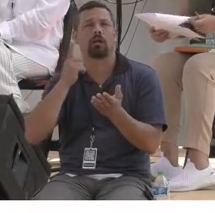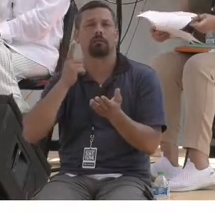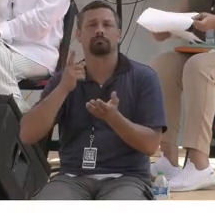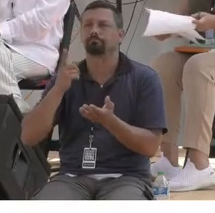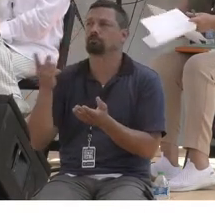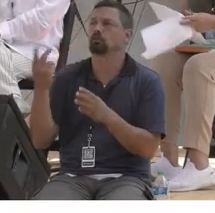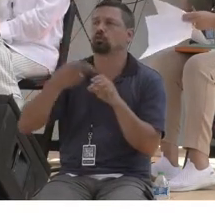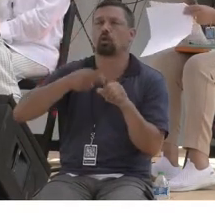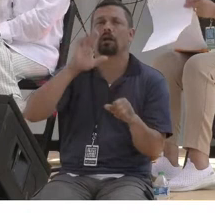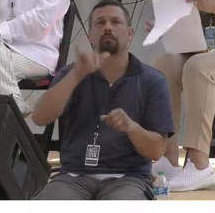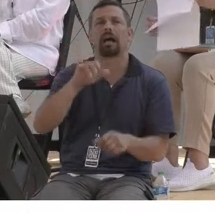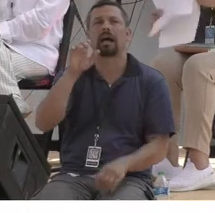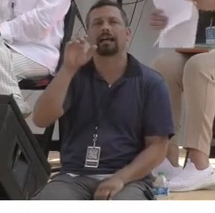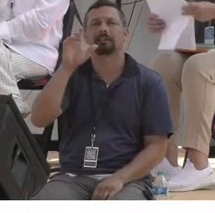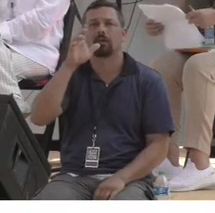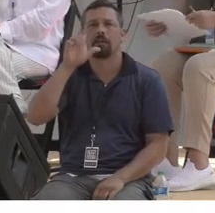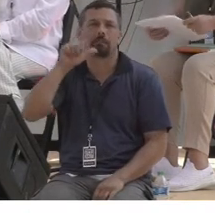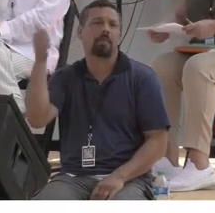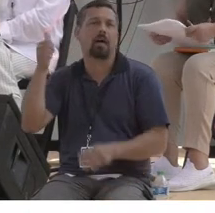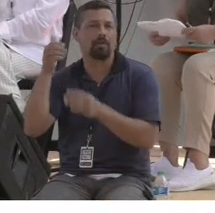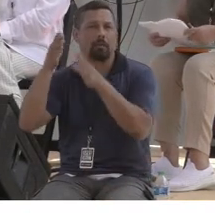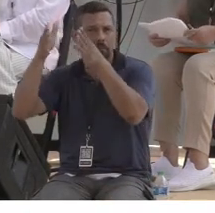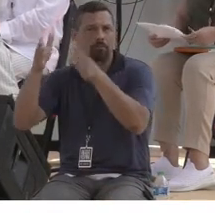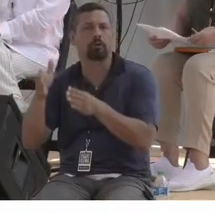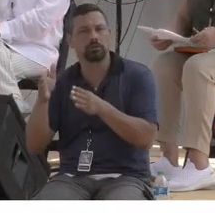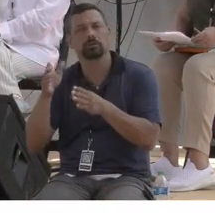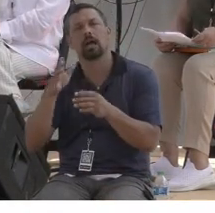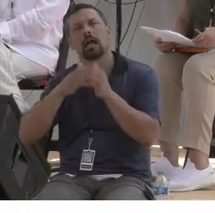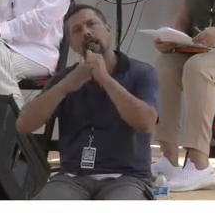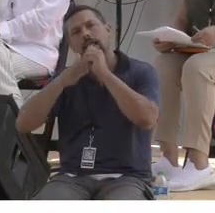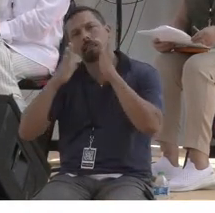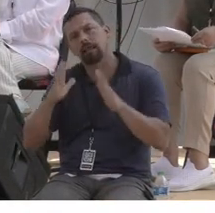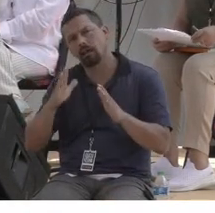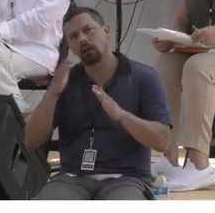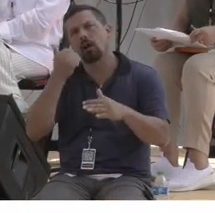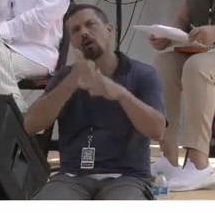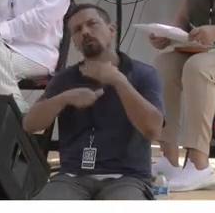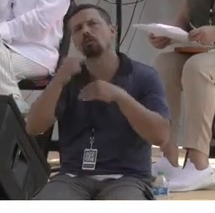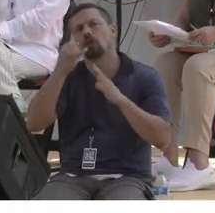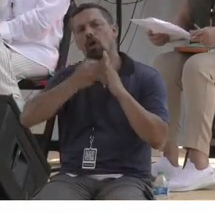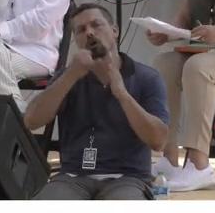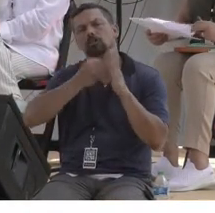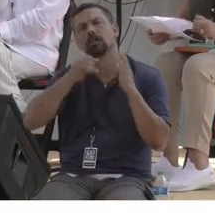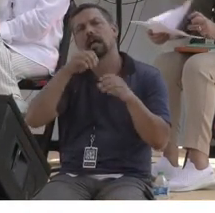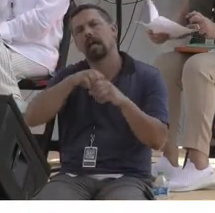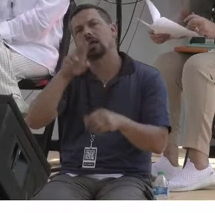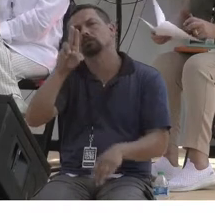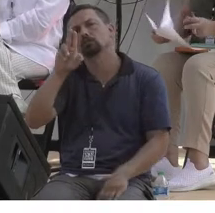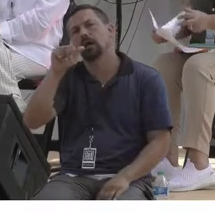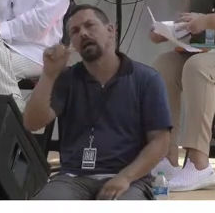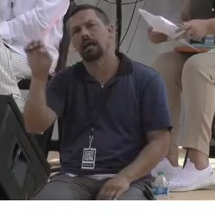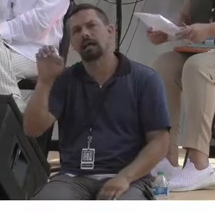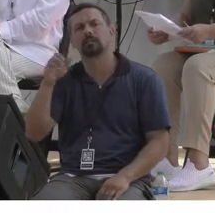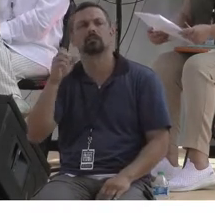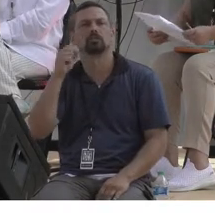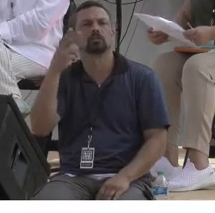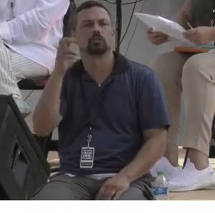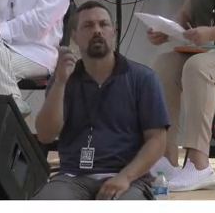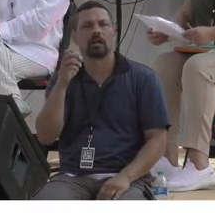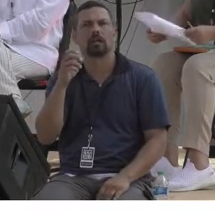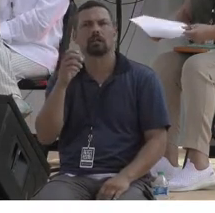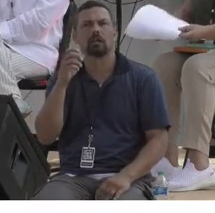Al-Kubaisi, a leader in the art sector in the UAE. She is both a jeweler and a